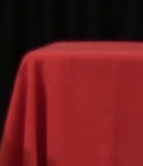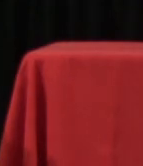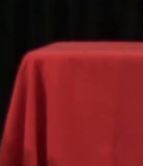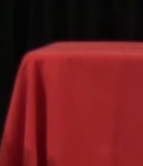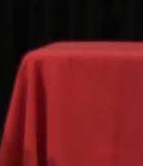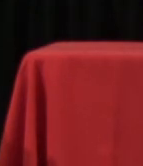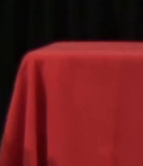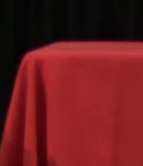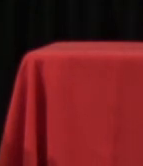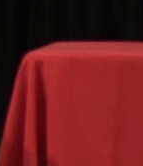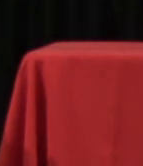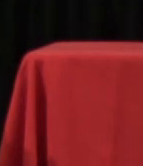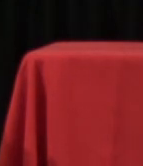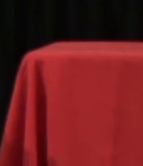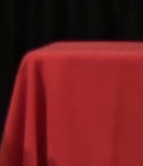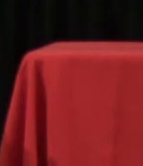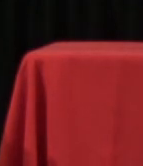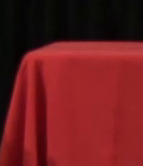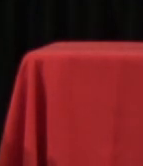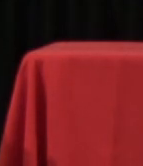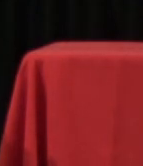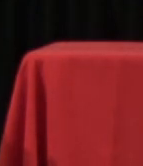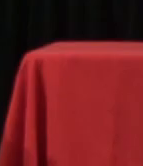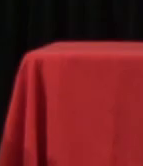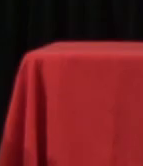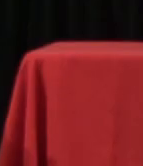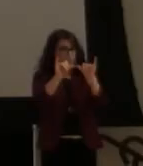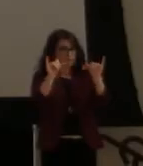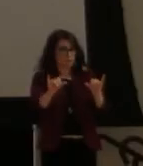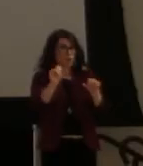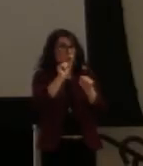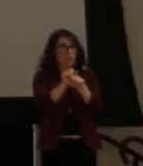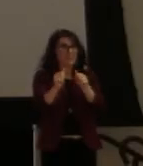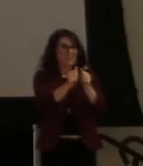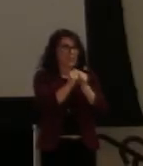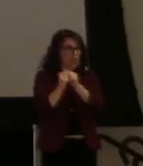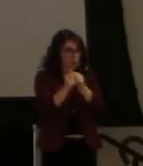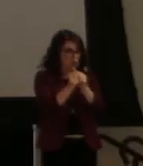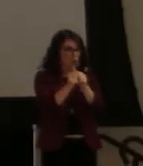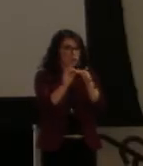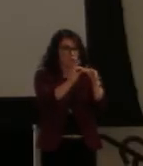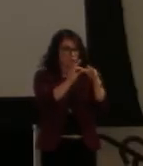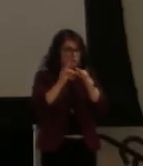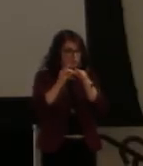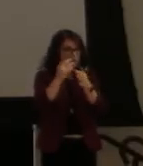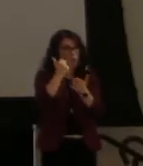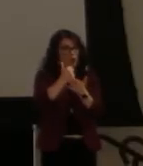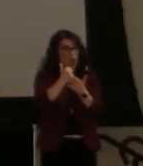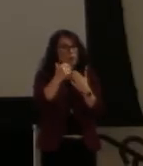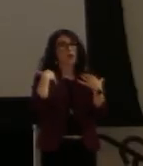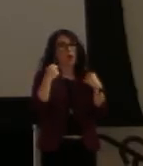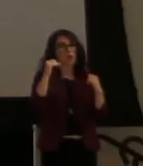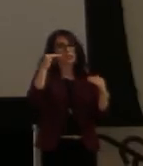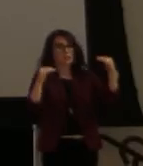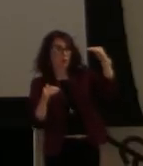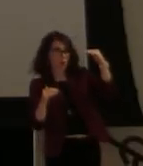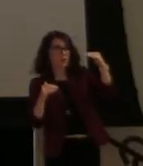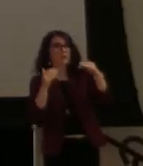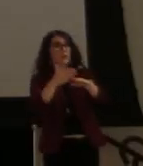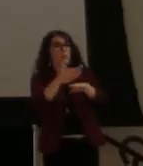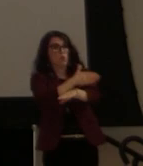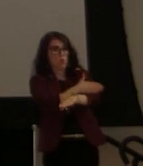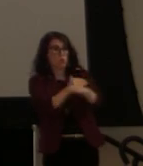where all of our healthcare systems have been working together to improve health disparities and workforce diversity.